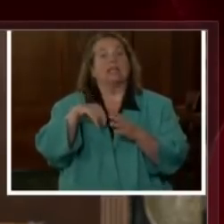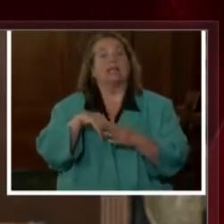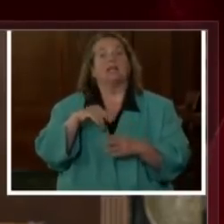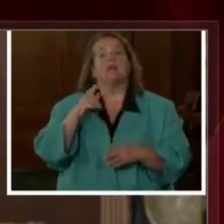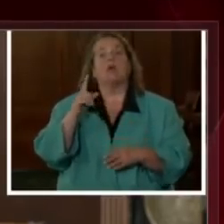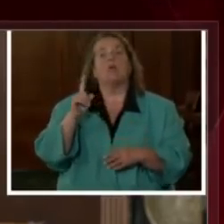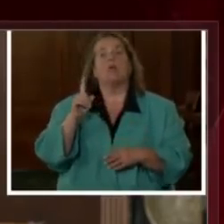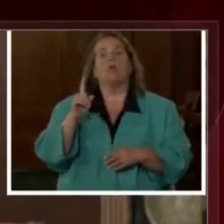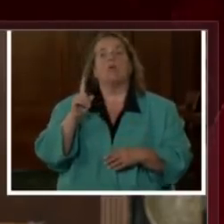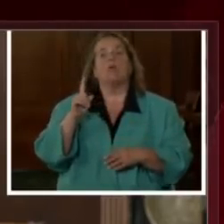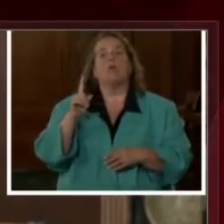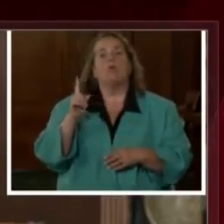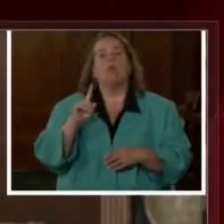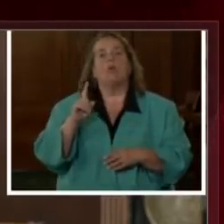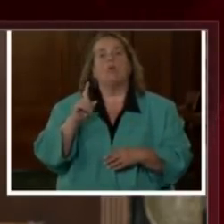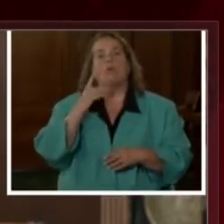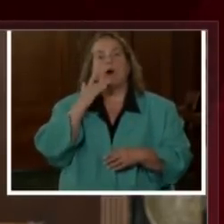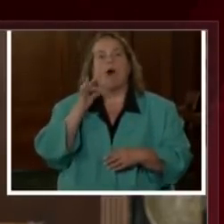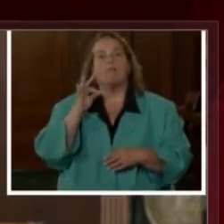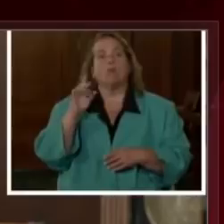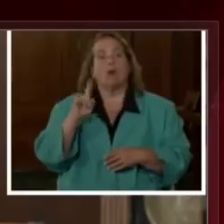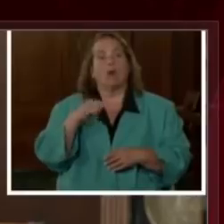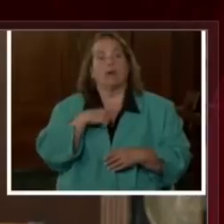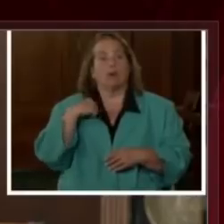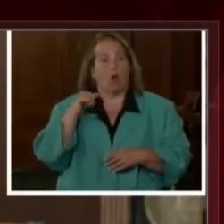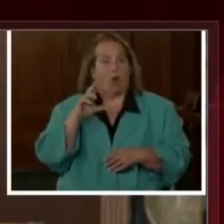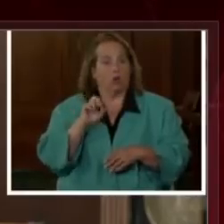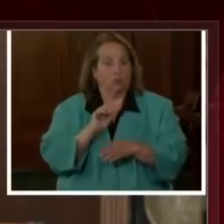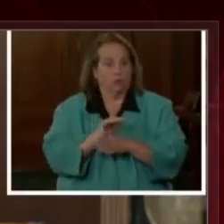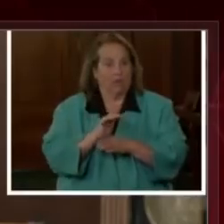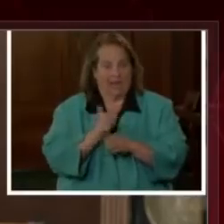of where the community is tonight.